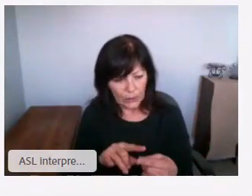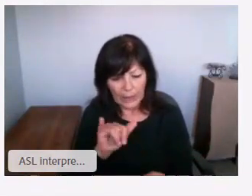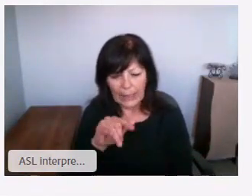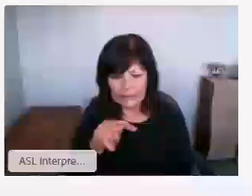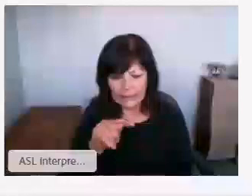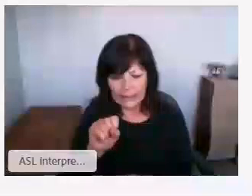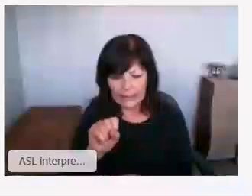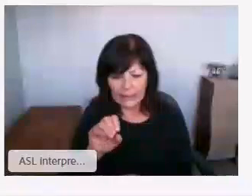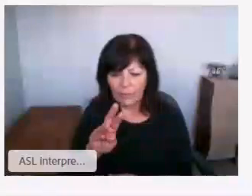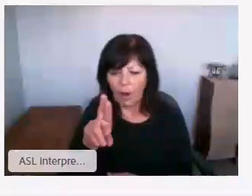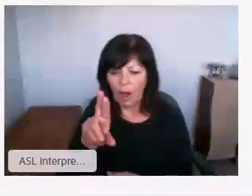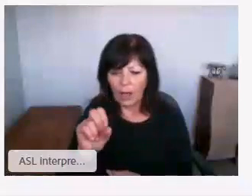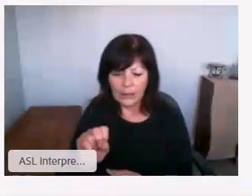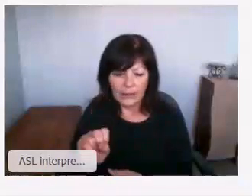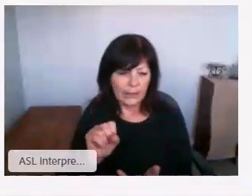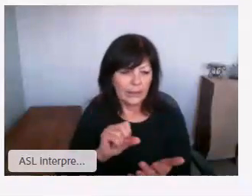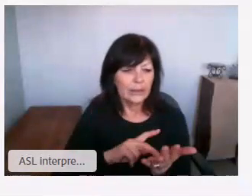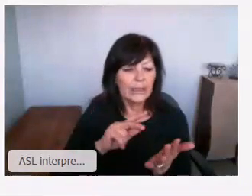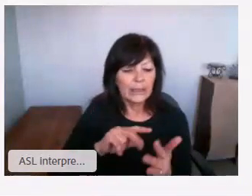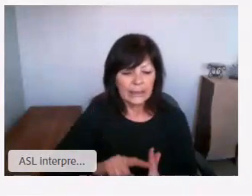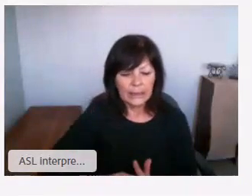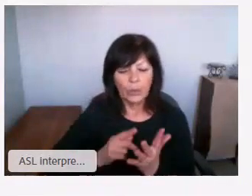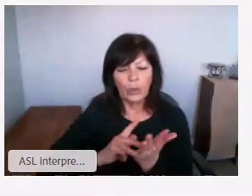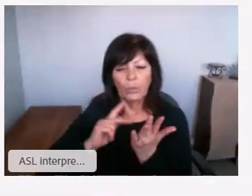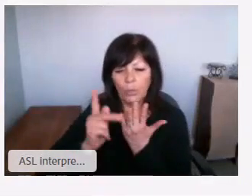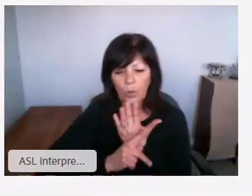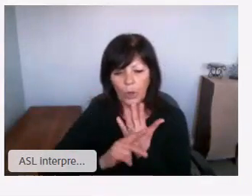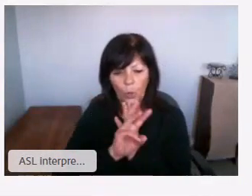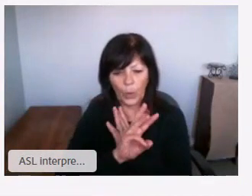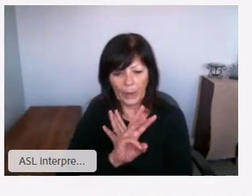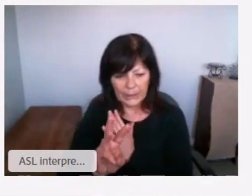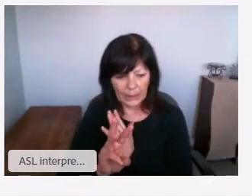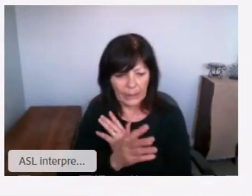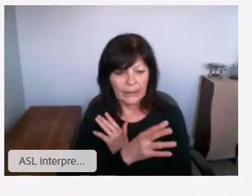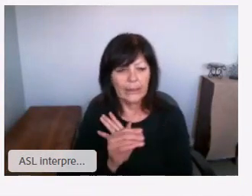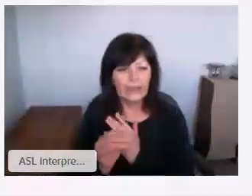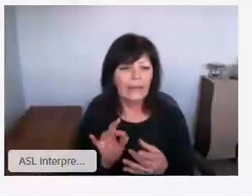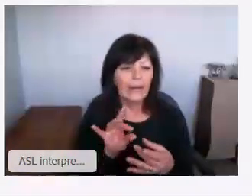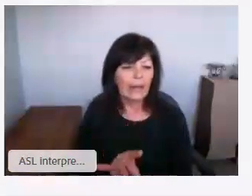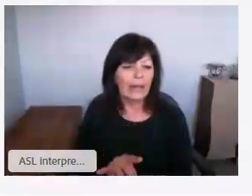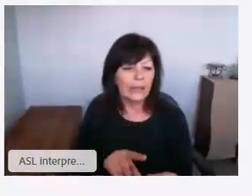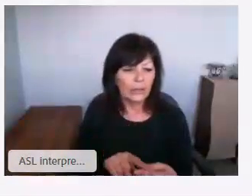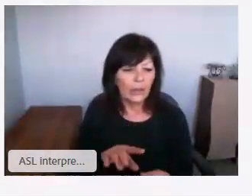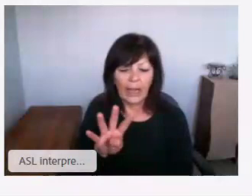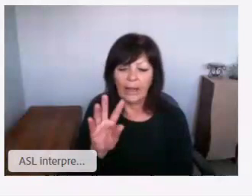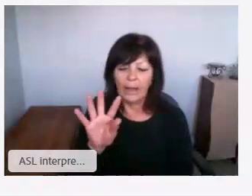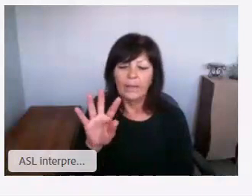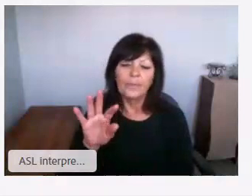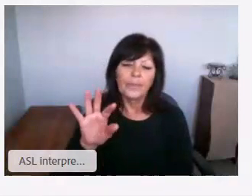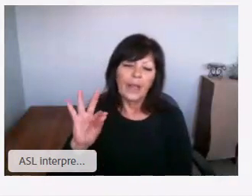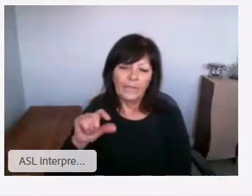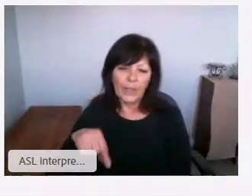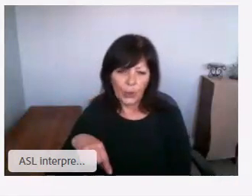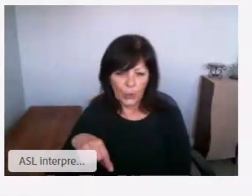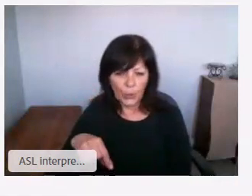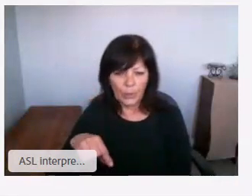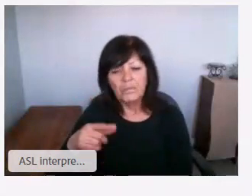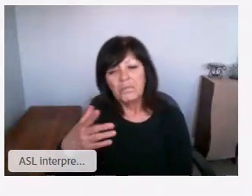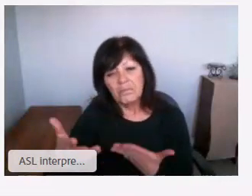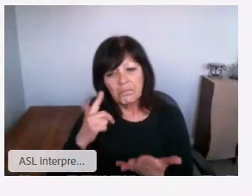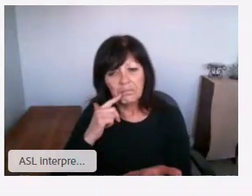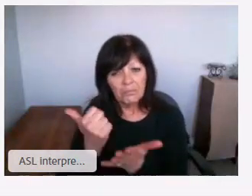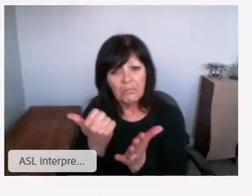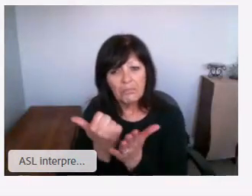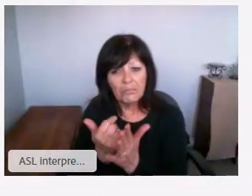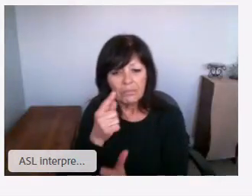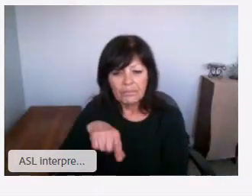ITS4US deployment program website, and a link to a FAQ document, which might be helpful to